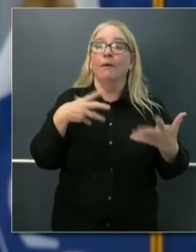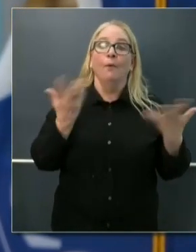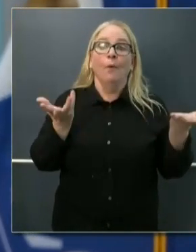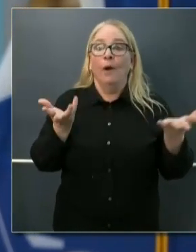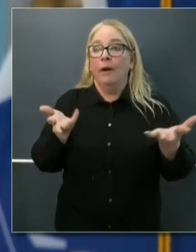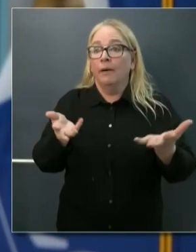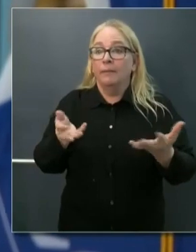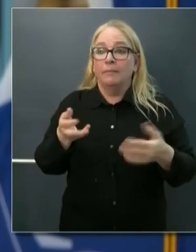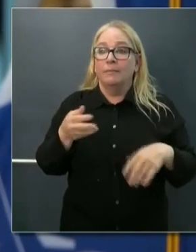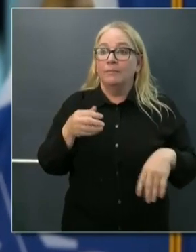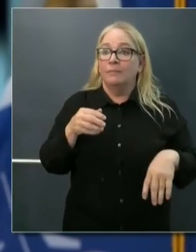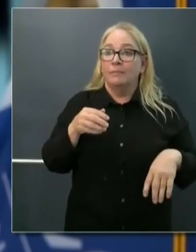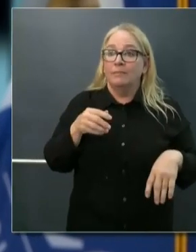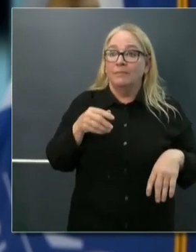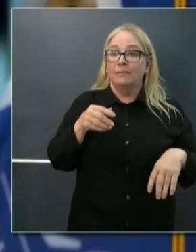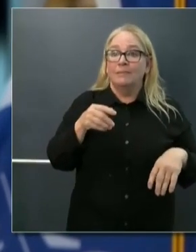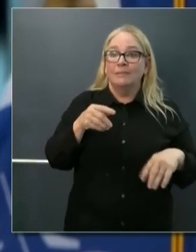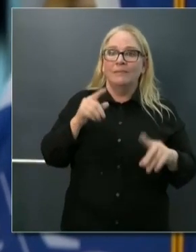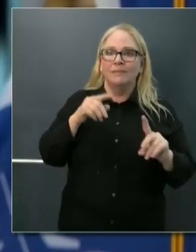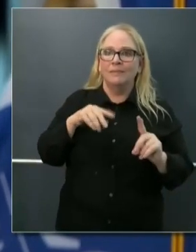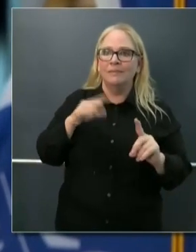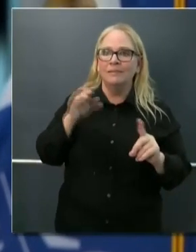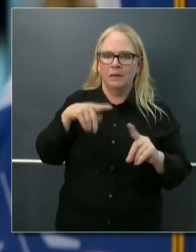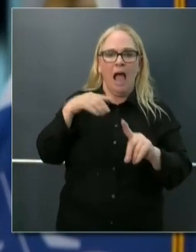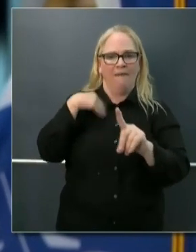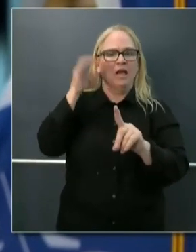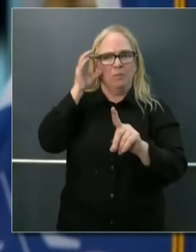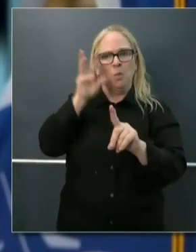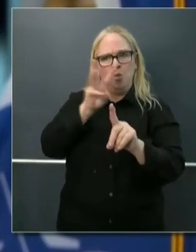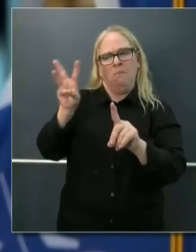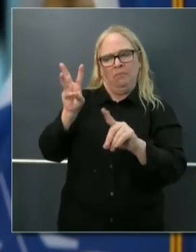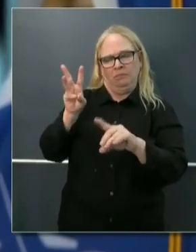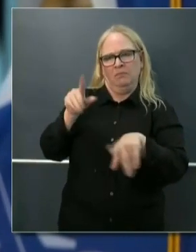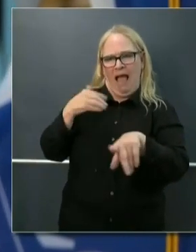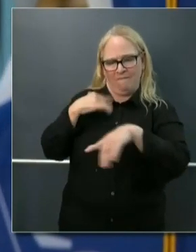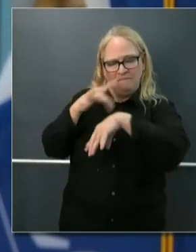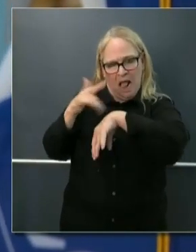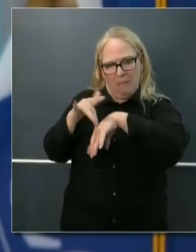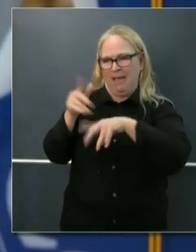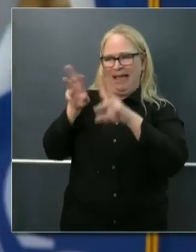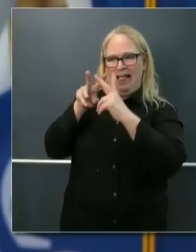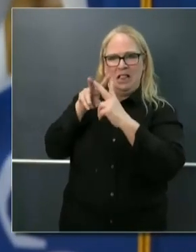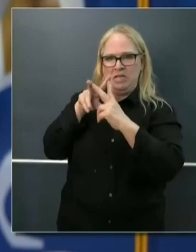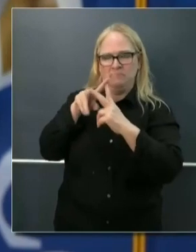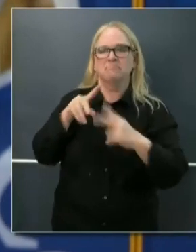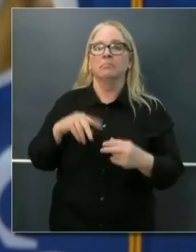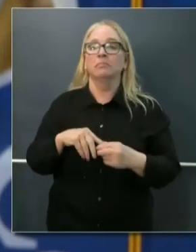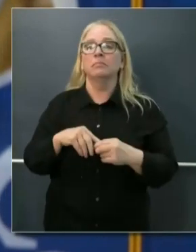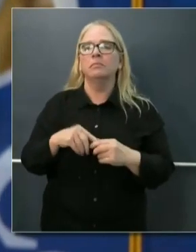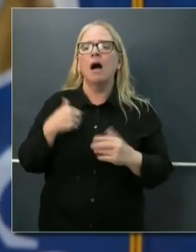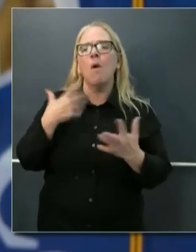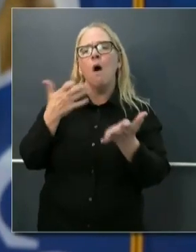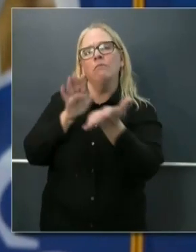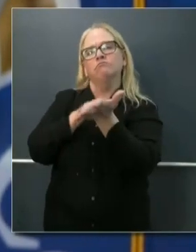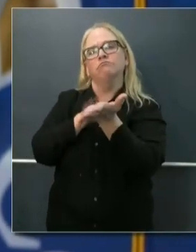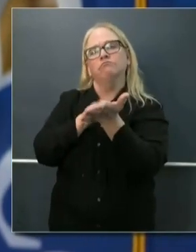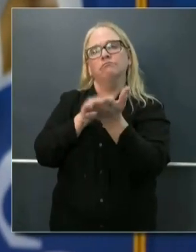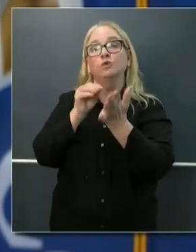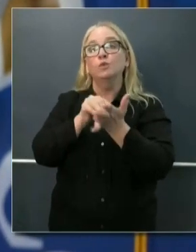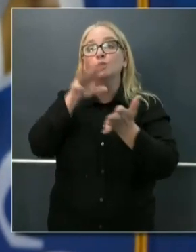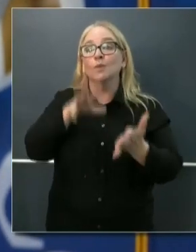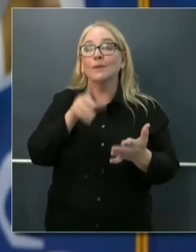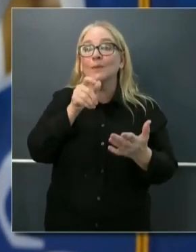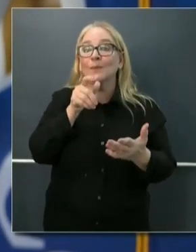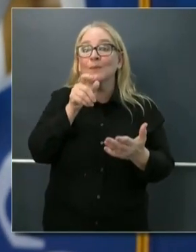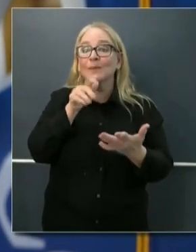divide also has to be bridged. Last but not least, I've got to give a shout out to the gerontology students who are really showing us that we're all in this together, all